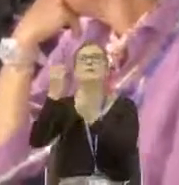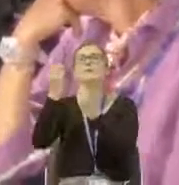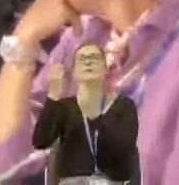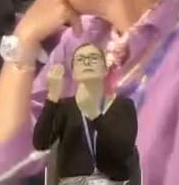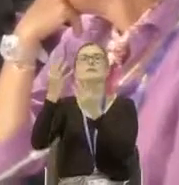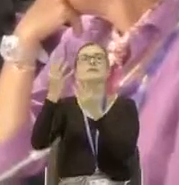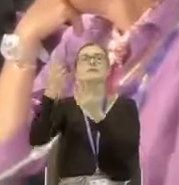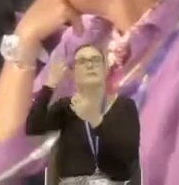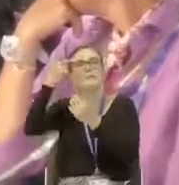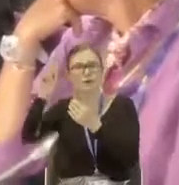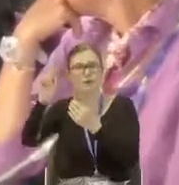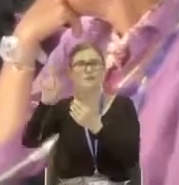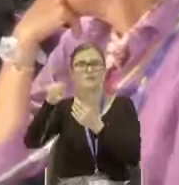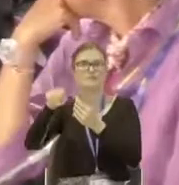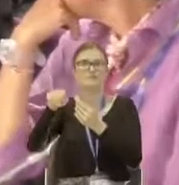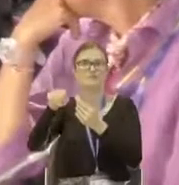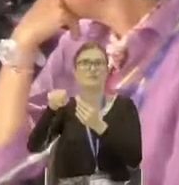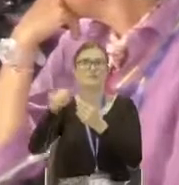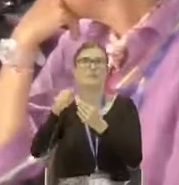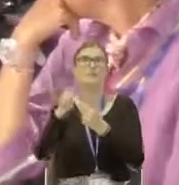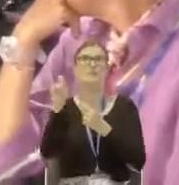the time.